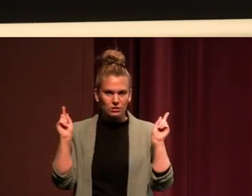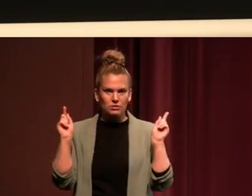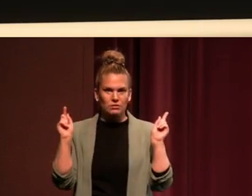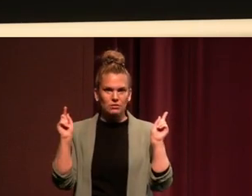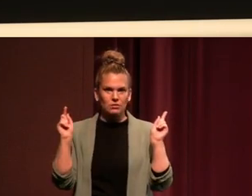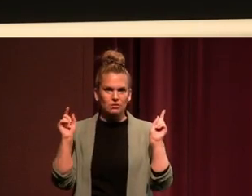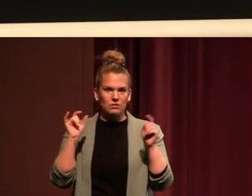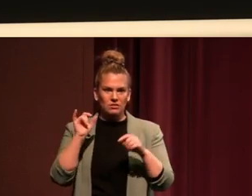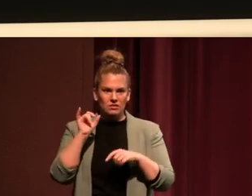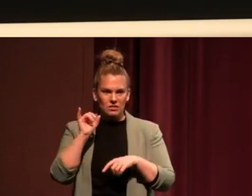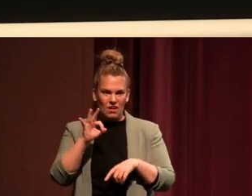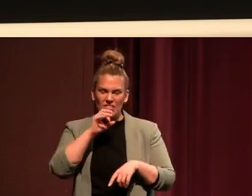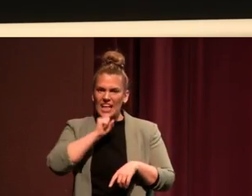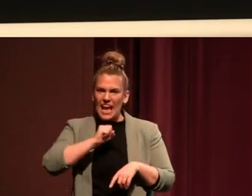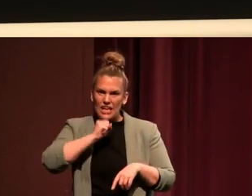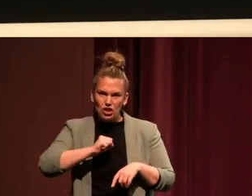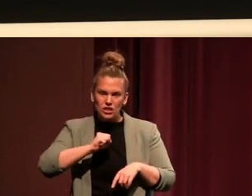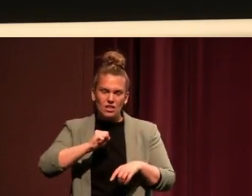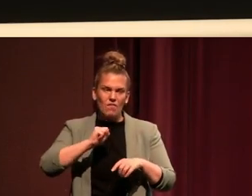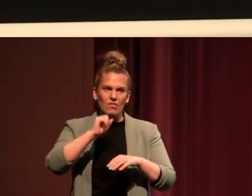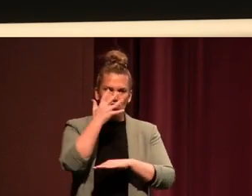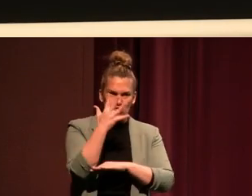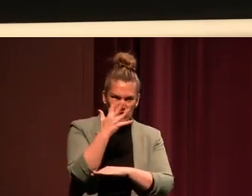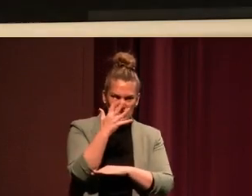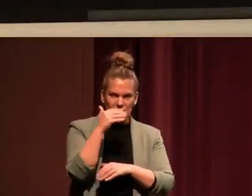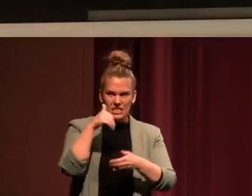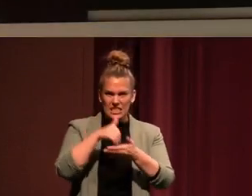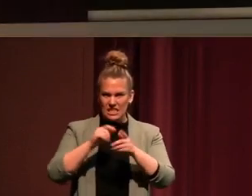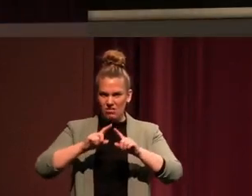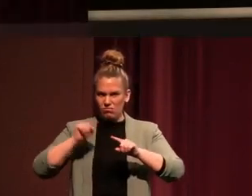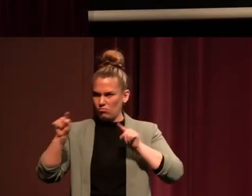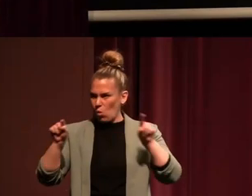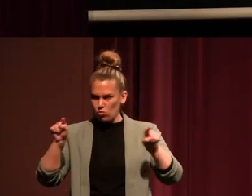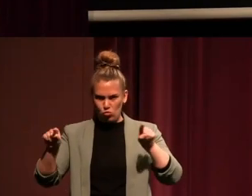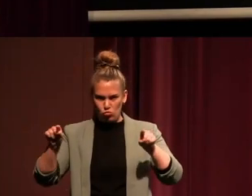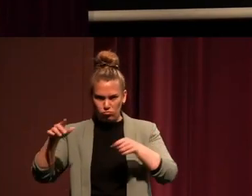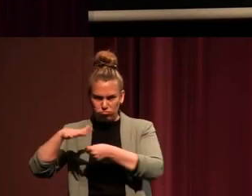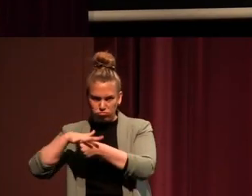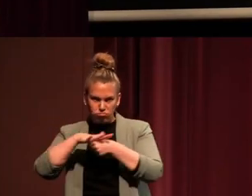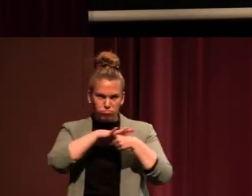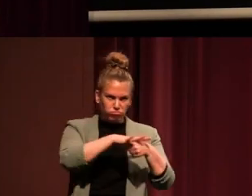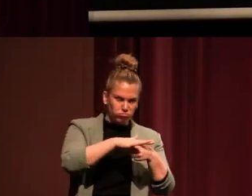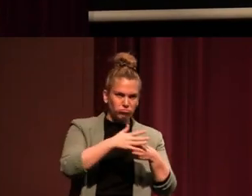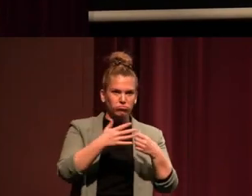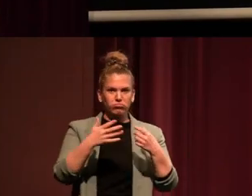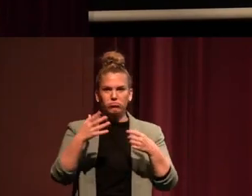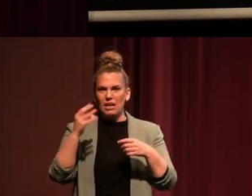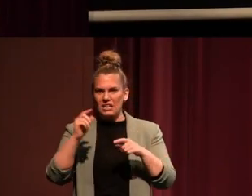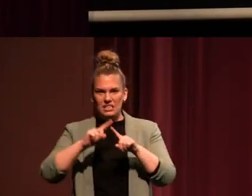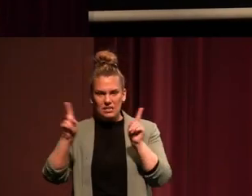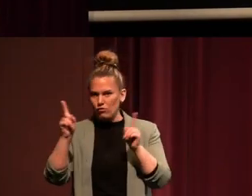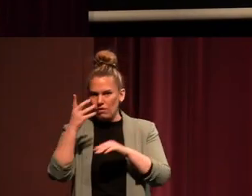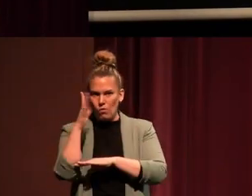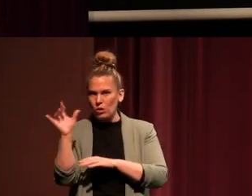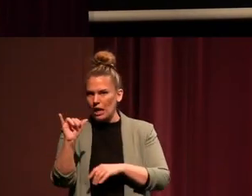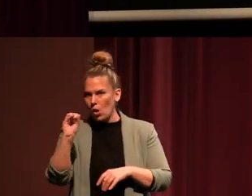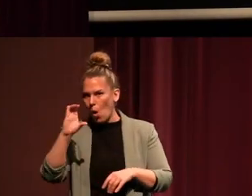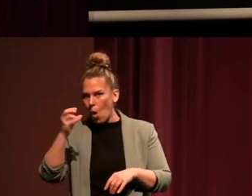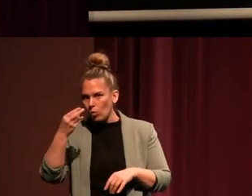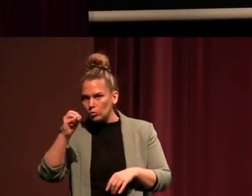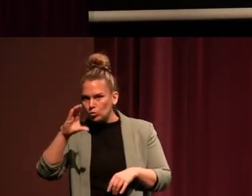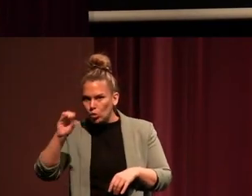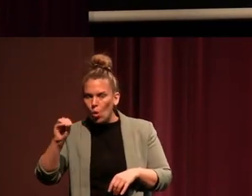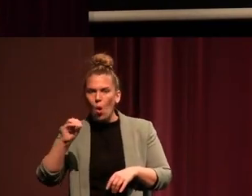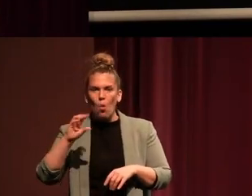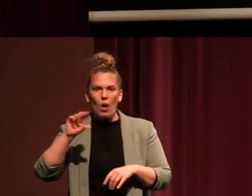trees in the Malheur National Forest versus the Deschutes National Forest versus the Fremont, Wainema, Ochoco, or other national forests in